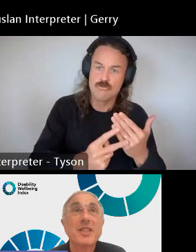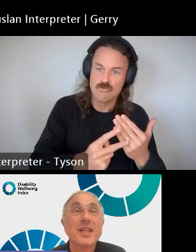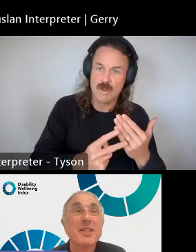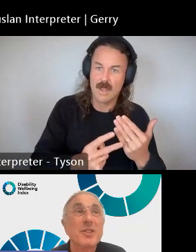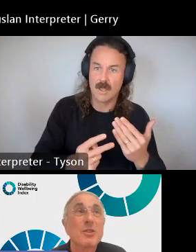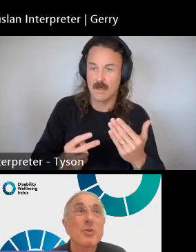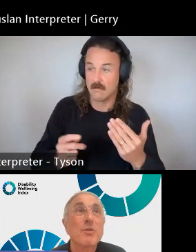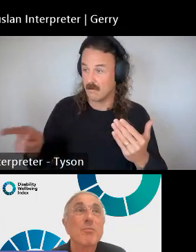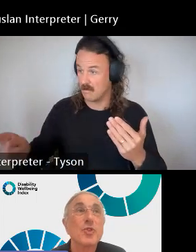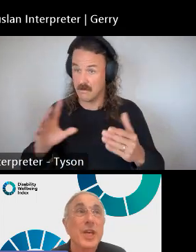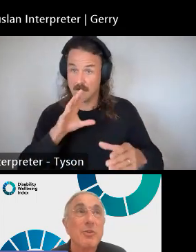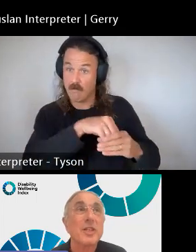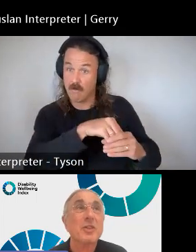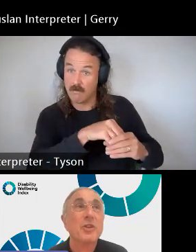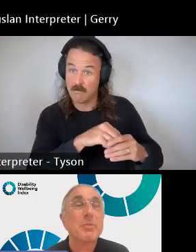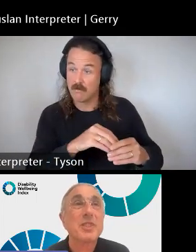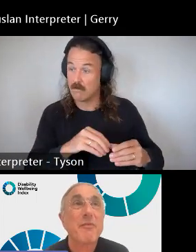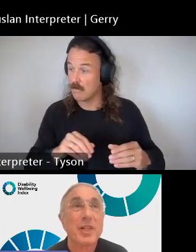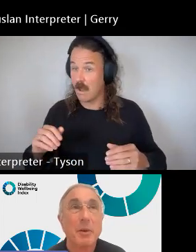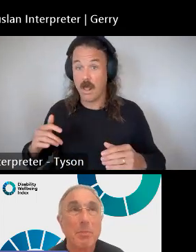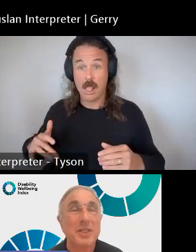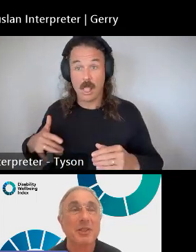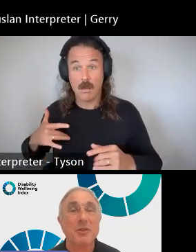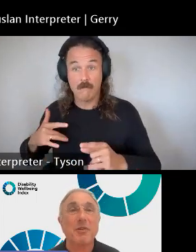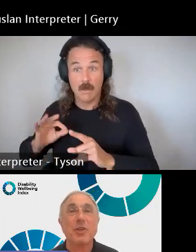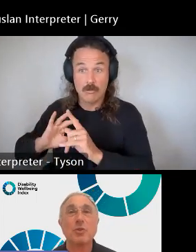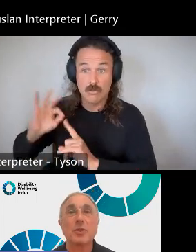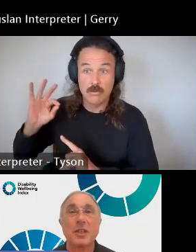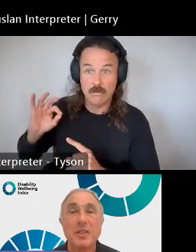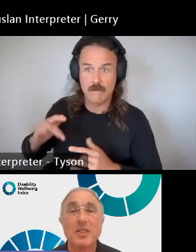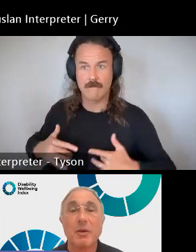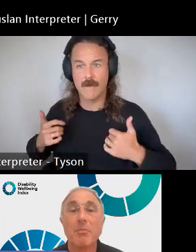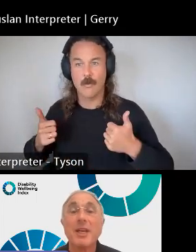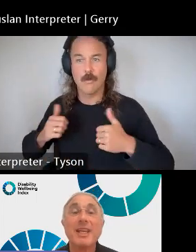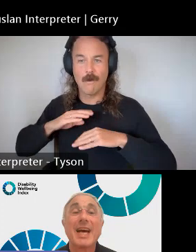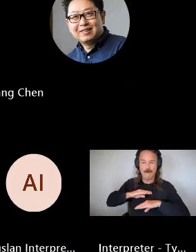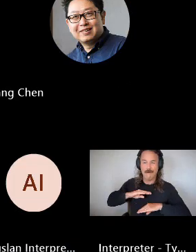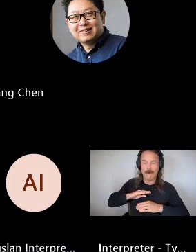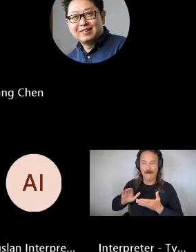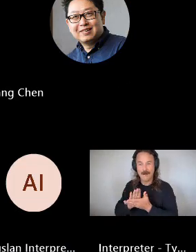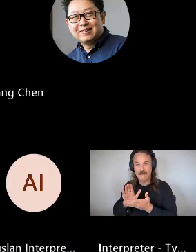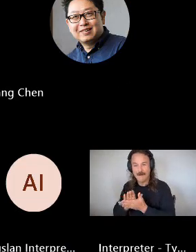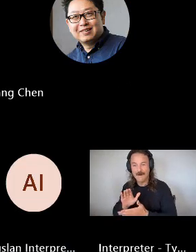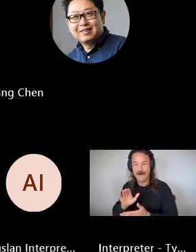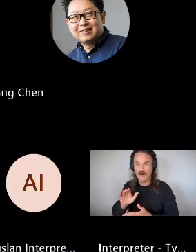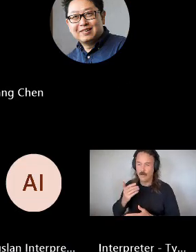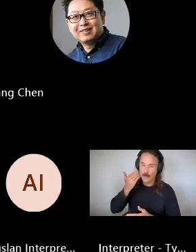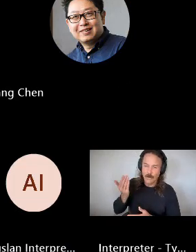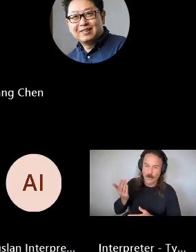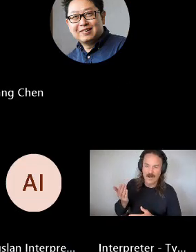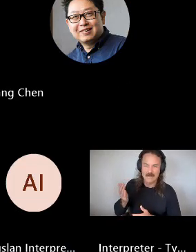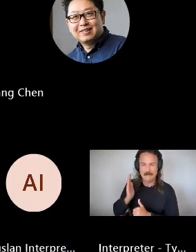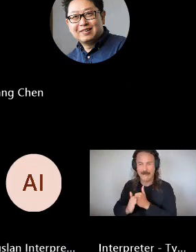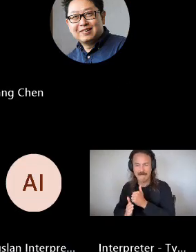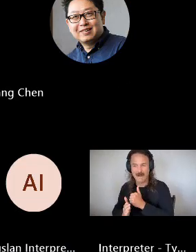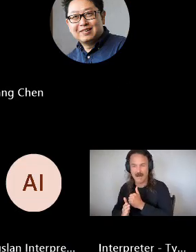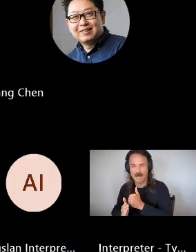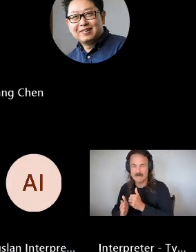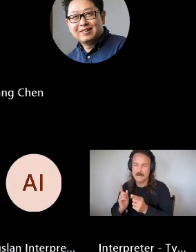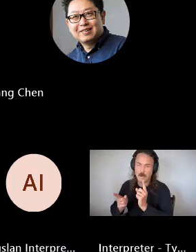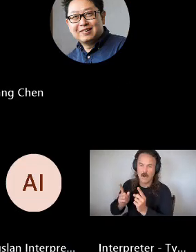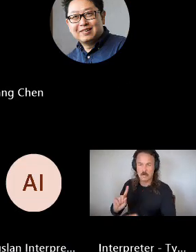And we designed it to look generally, not specifically at particular individuals in some category. And the reason for that is we wanted